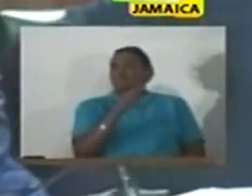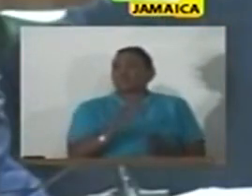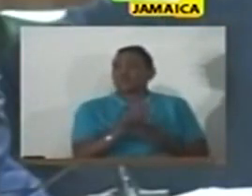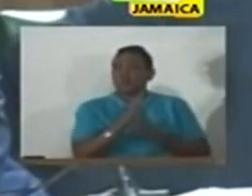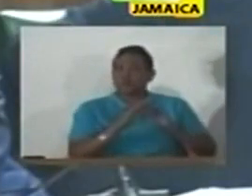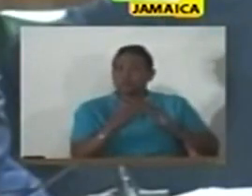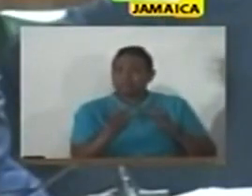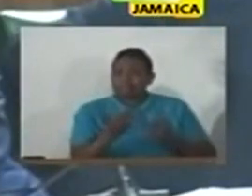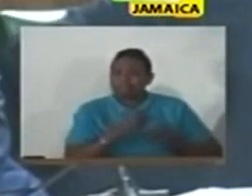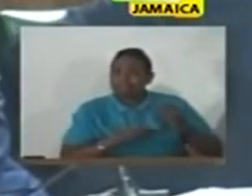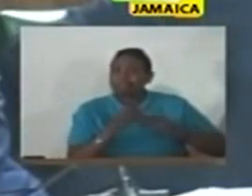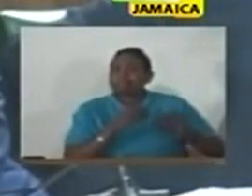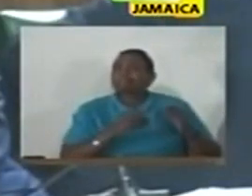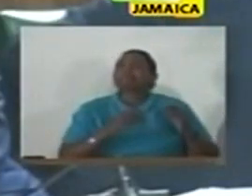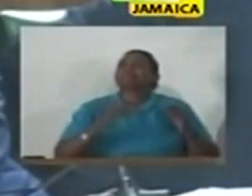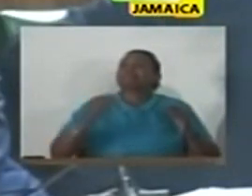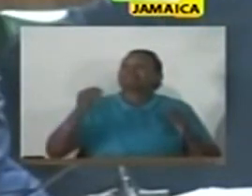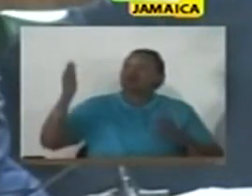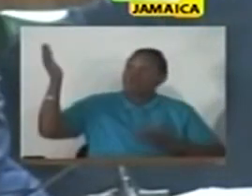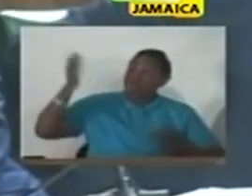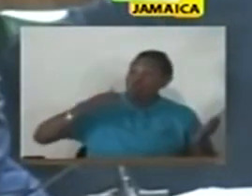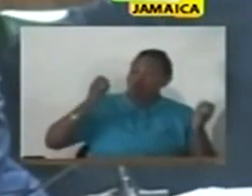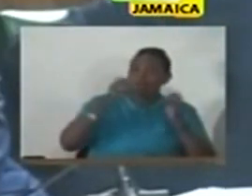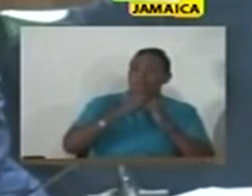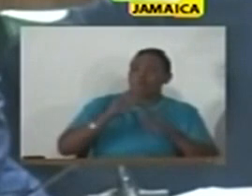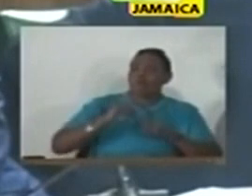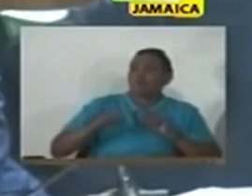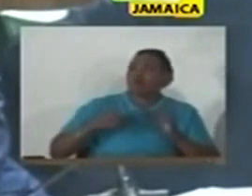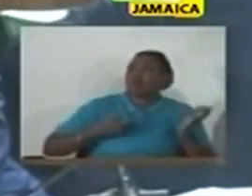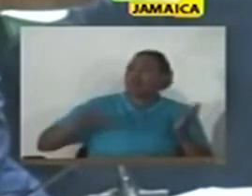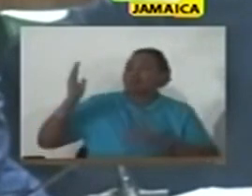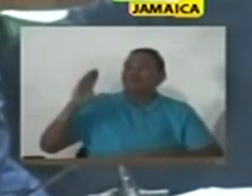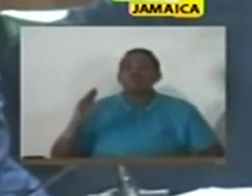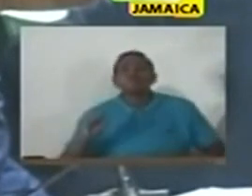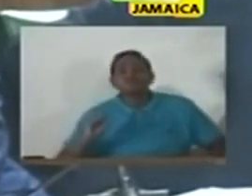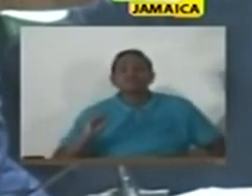country and which represents a threat to economic growth.